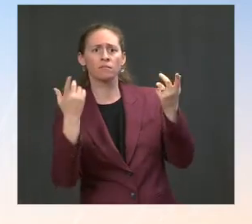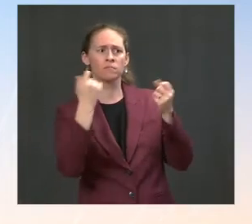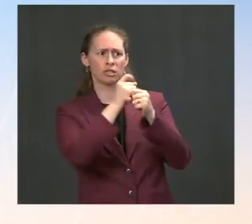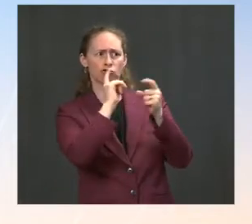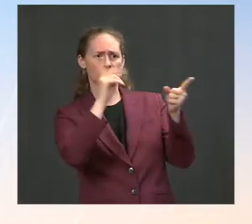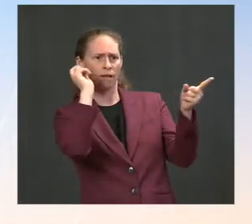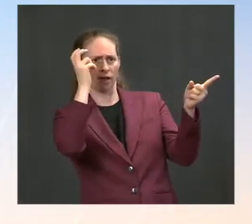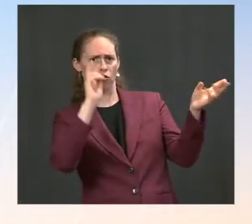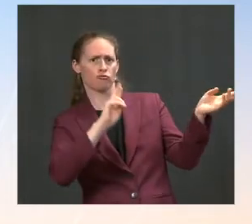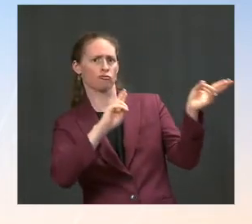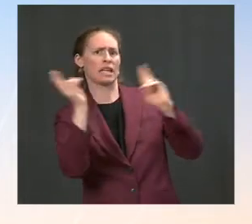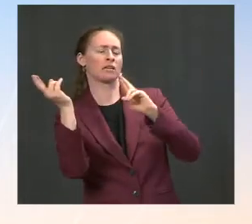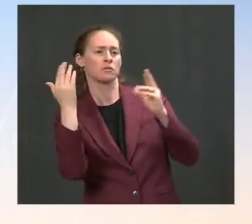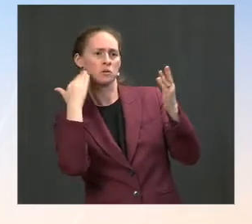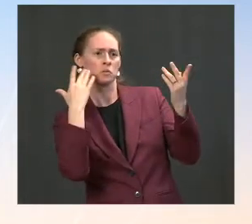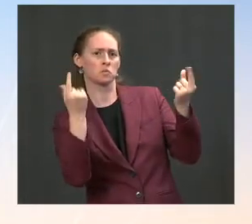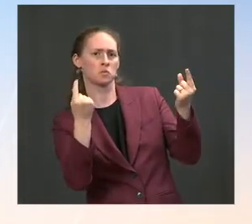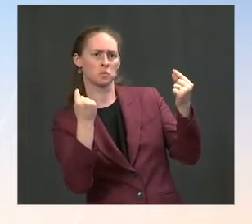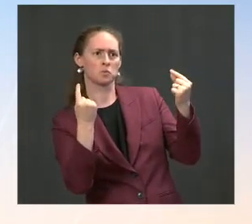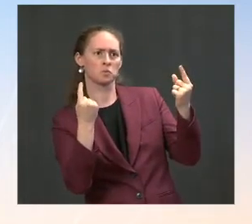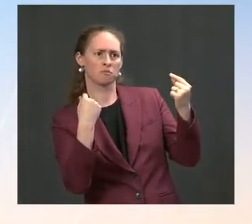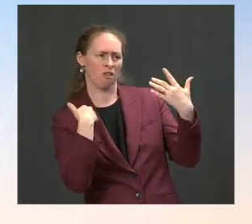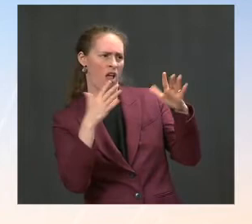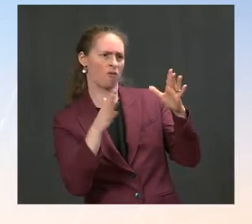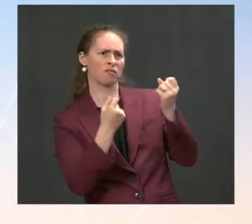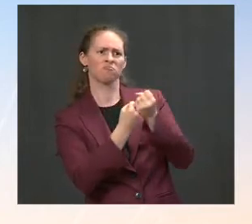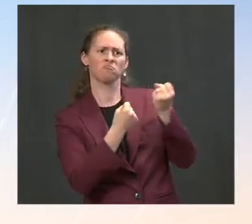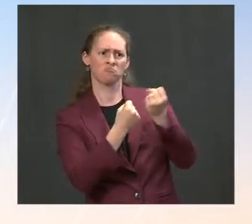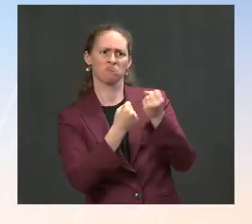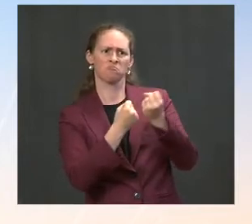leaders of Afghanistan as we transition to